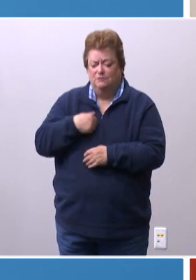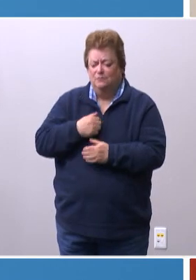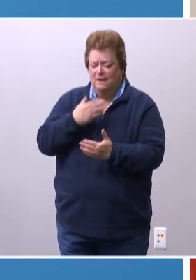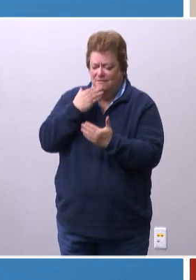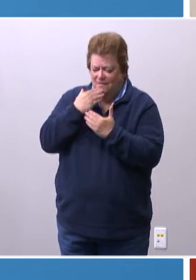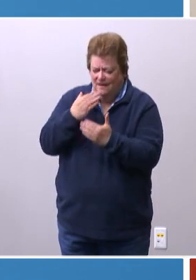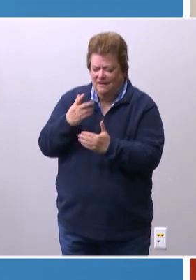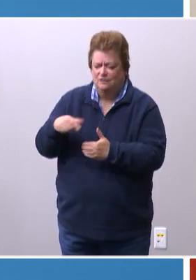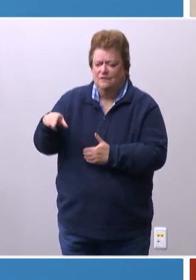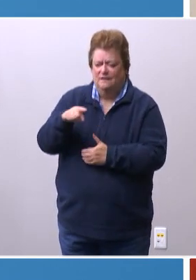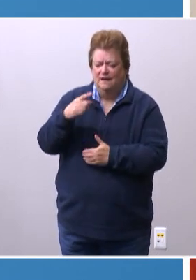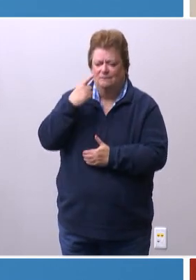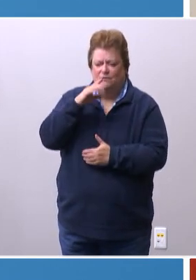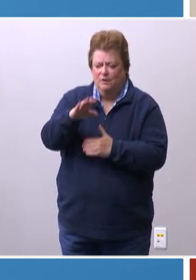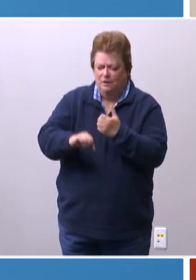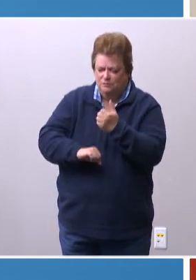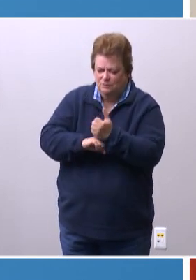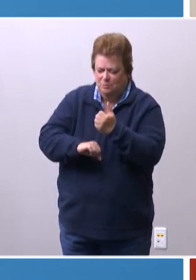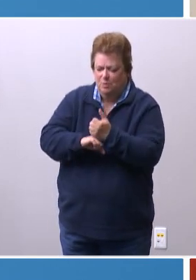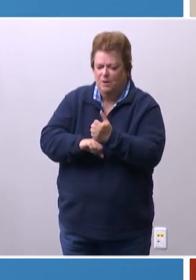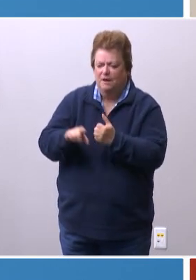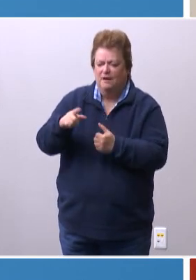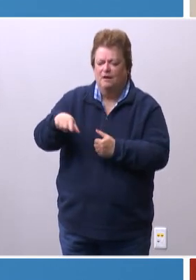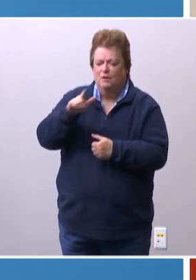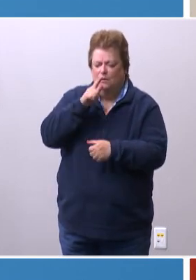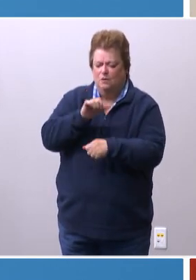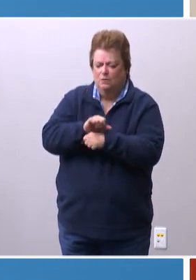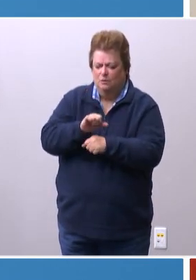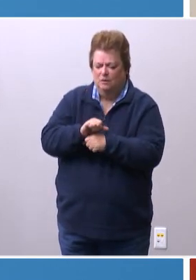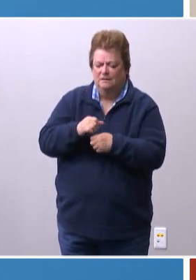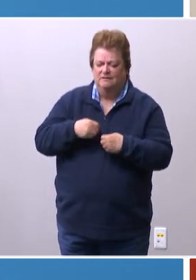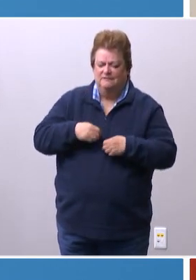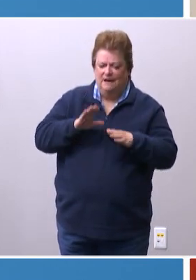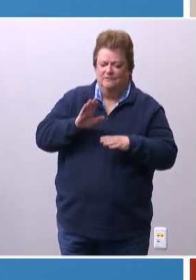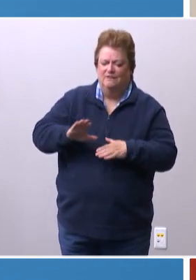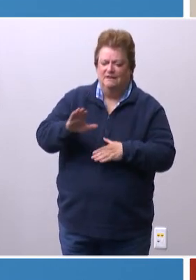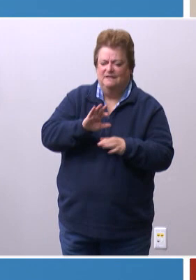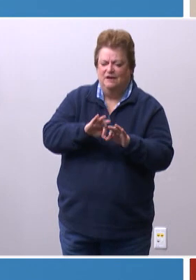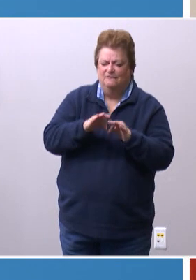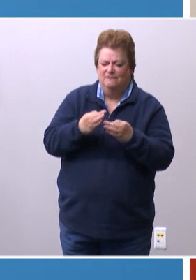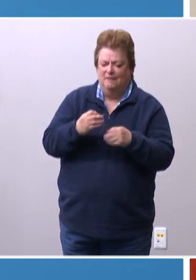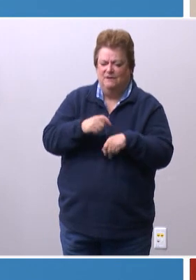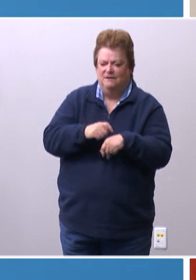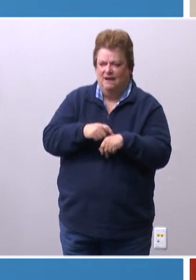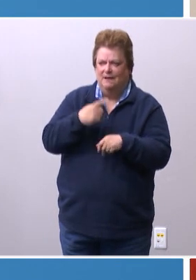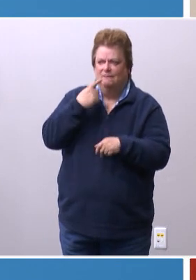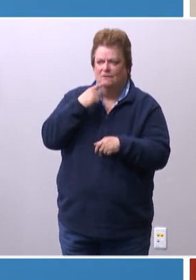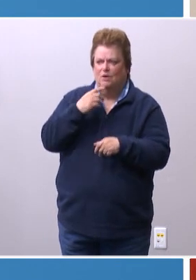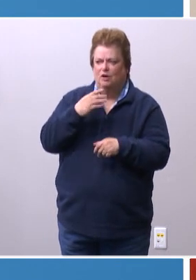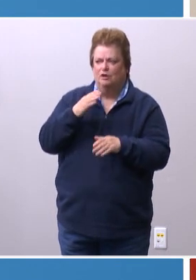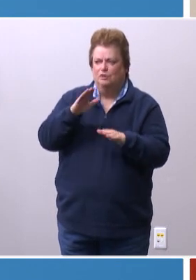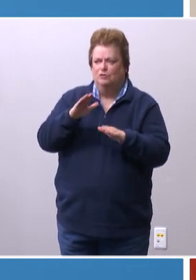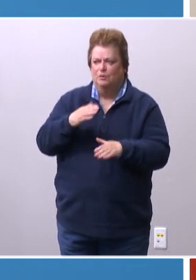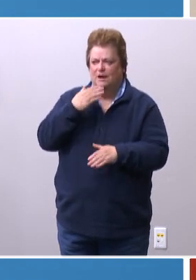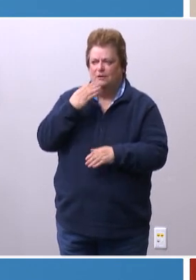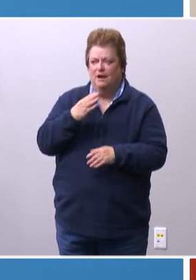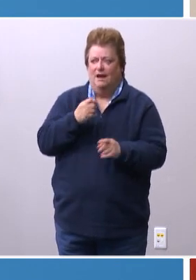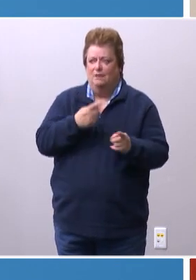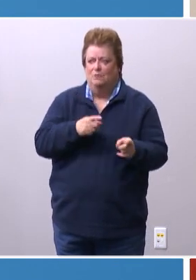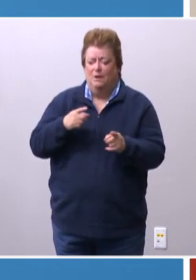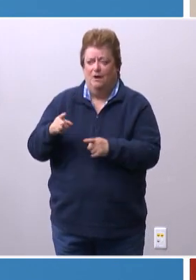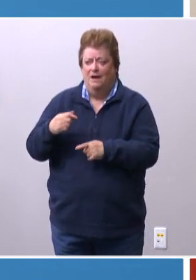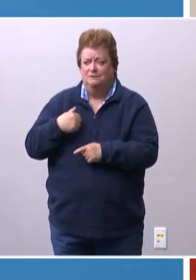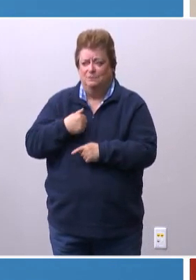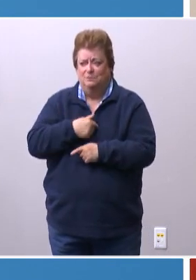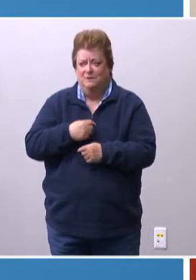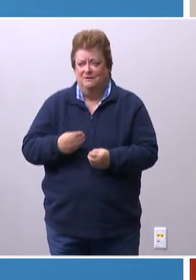healthcare professionals and for their sacrifice of family time for the greater good. And whereas we have been